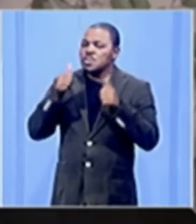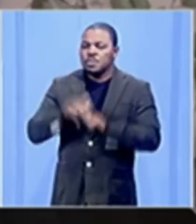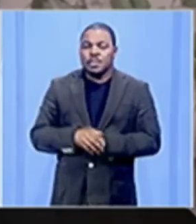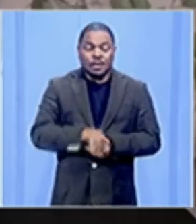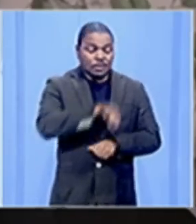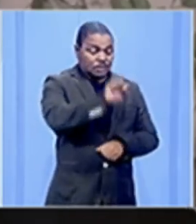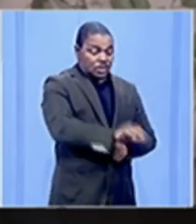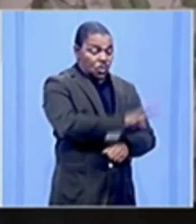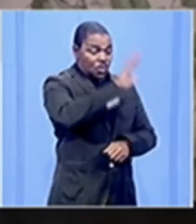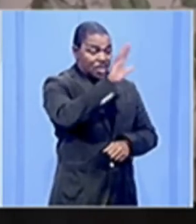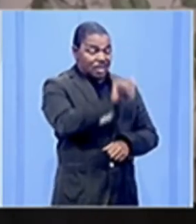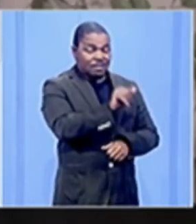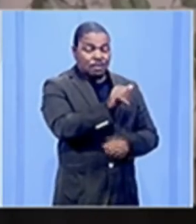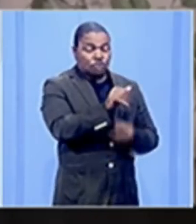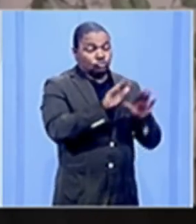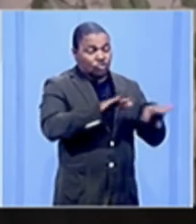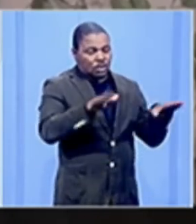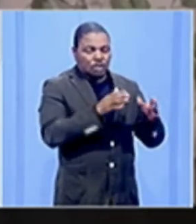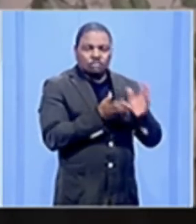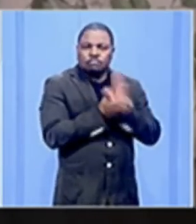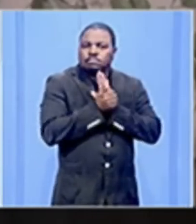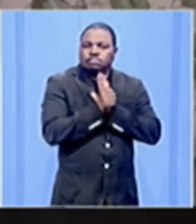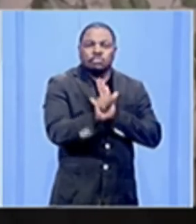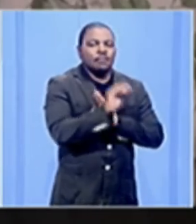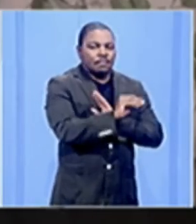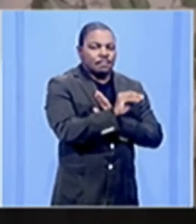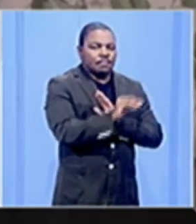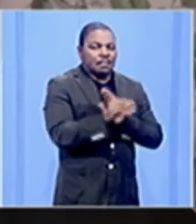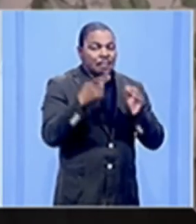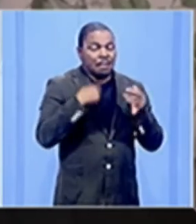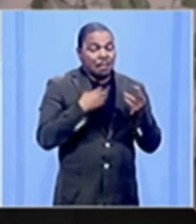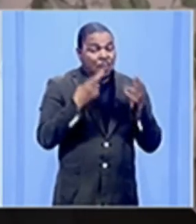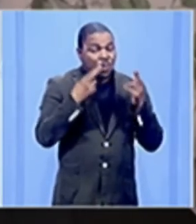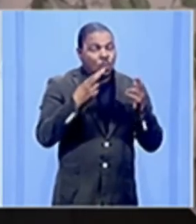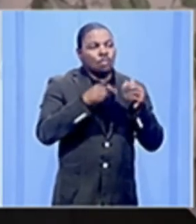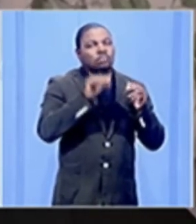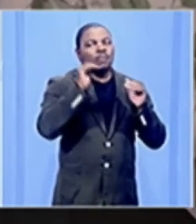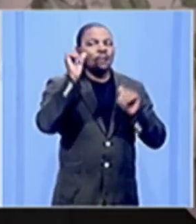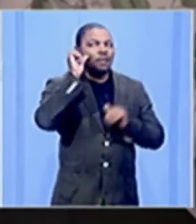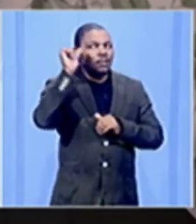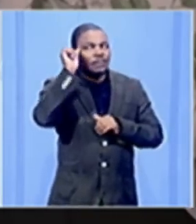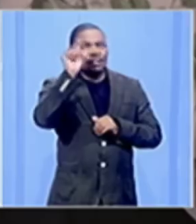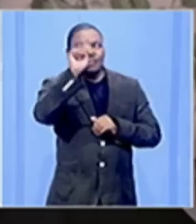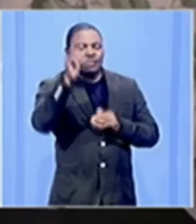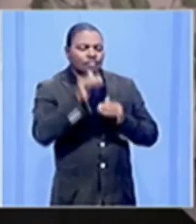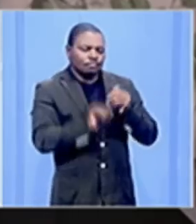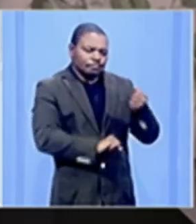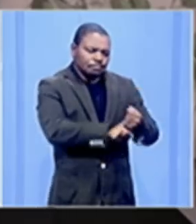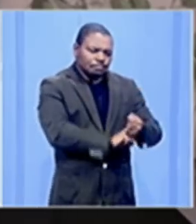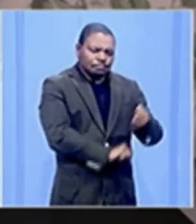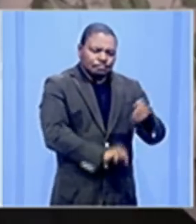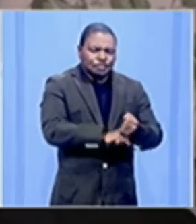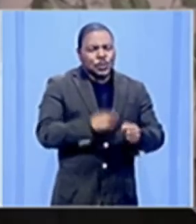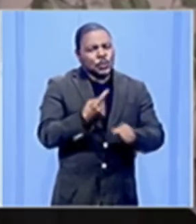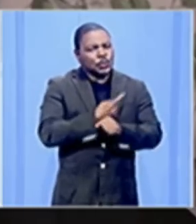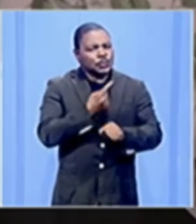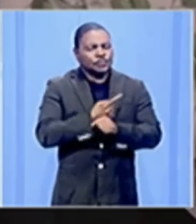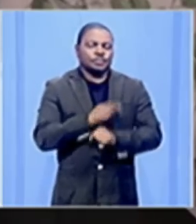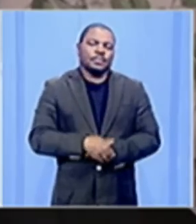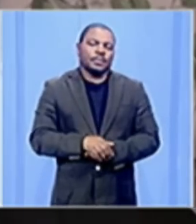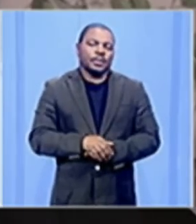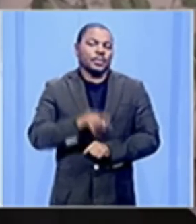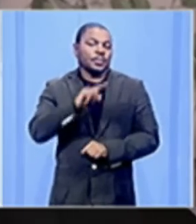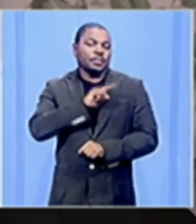le talente. E ka re bagolo ba ka ba tshegetsa ka nako tsotlhe ka